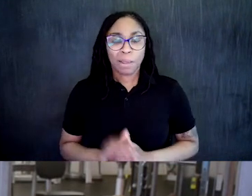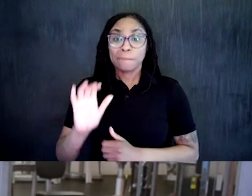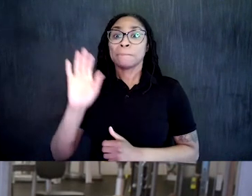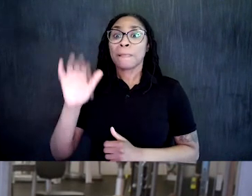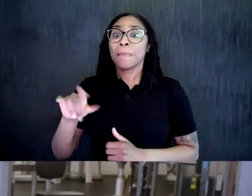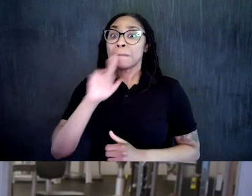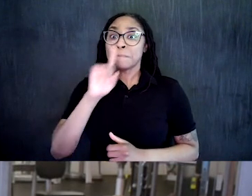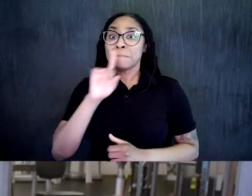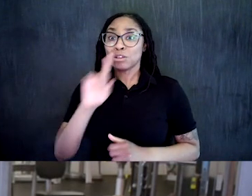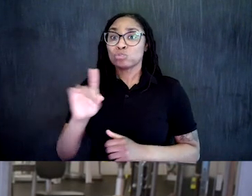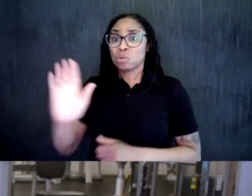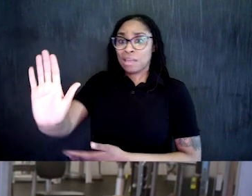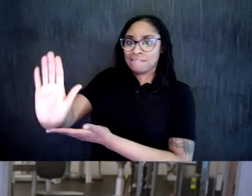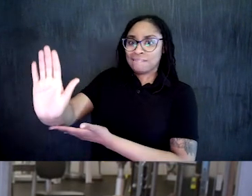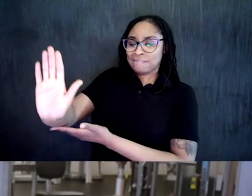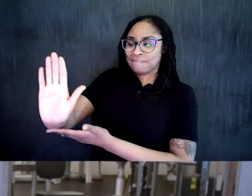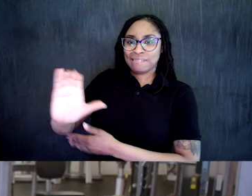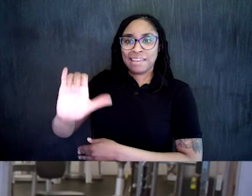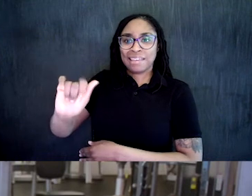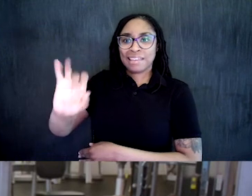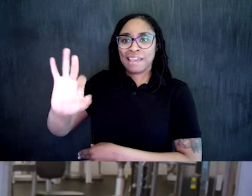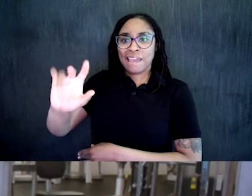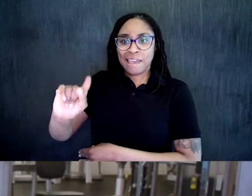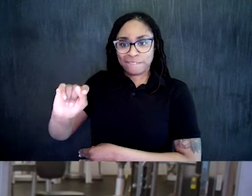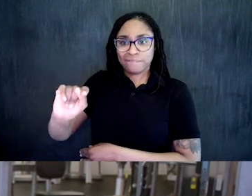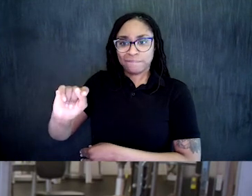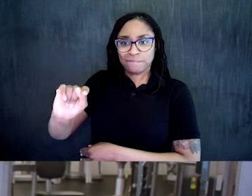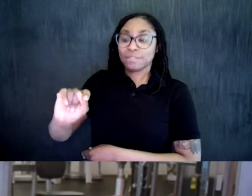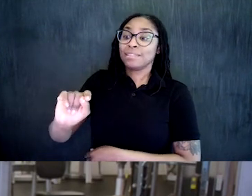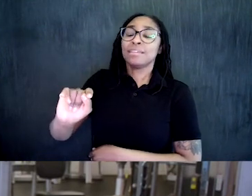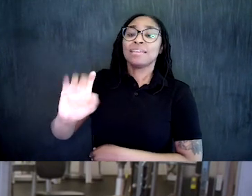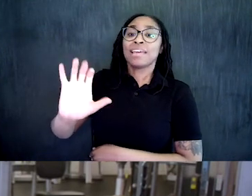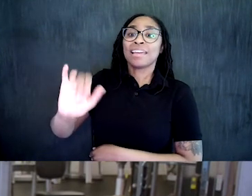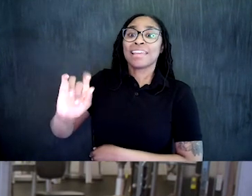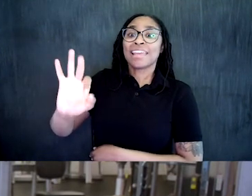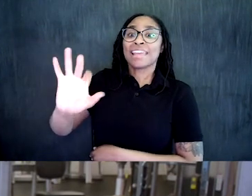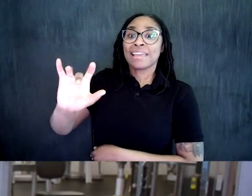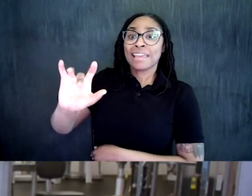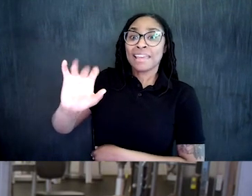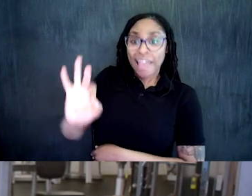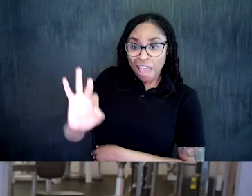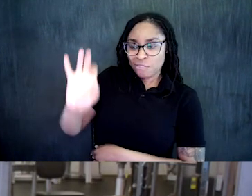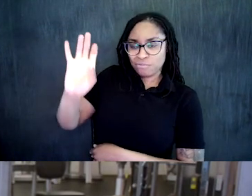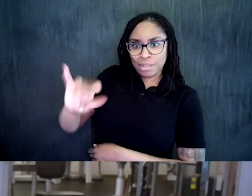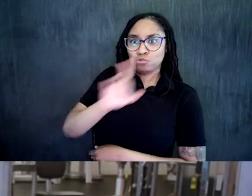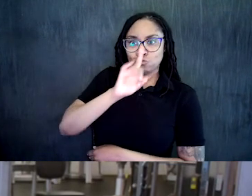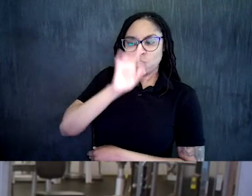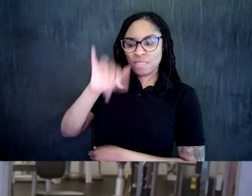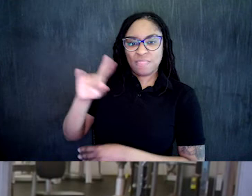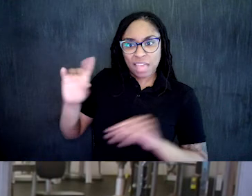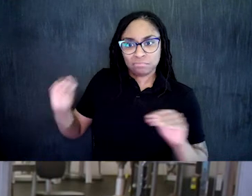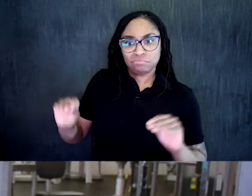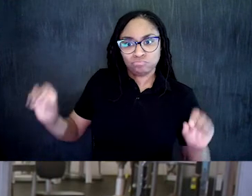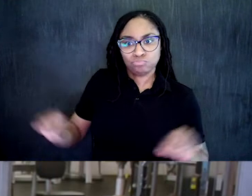communicate, right? So if you need to go a little higher, if you need to come down a little bit, relax, let them know. We're gonna hold this about 15-20 seconds. So